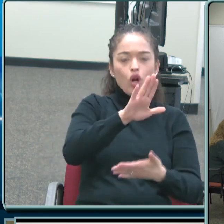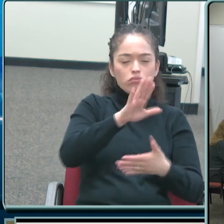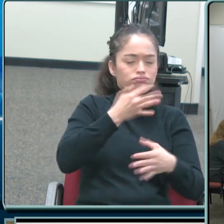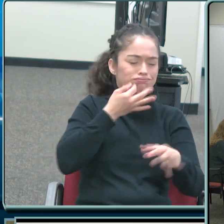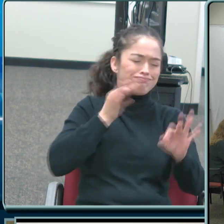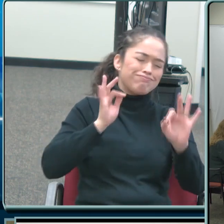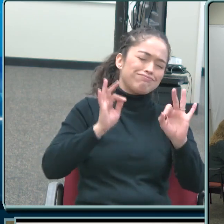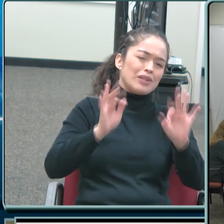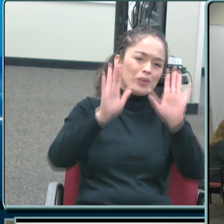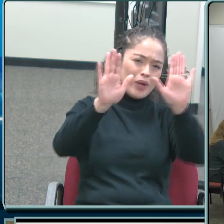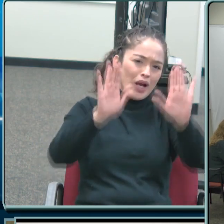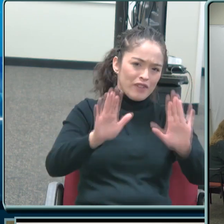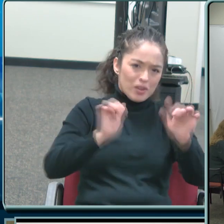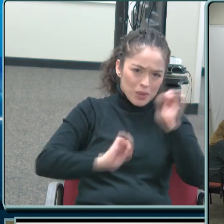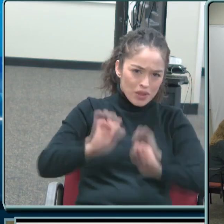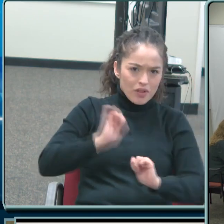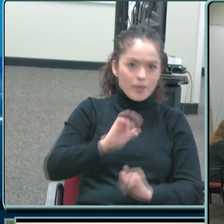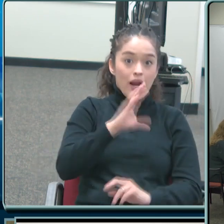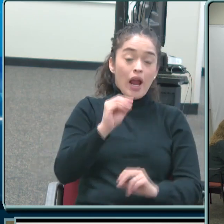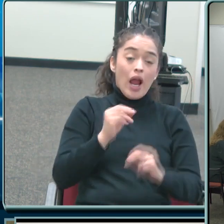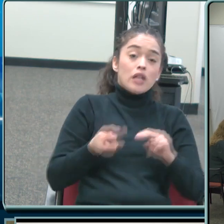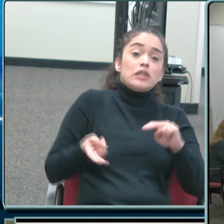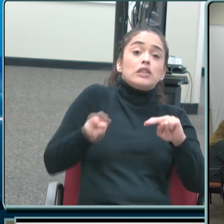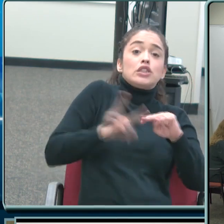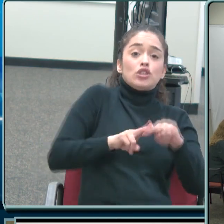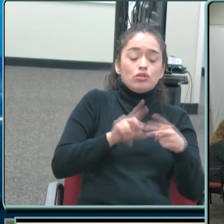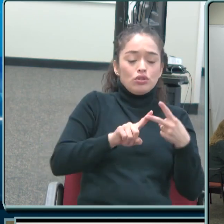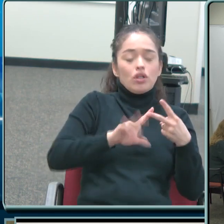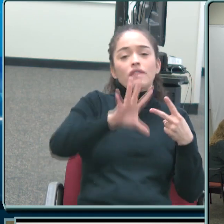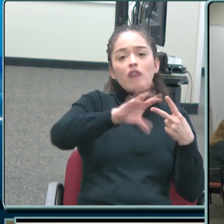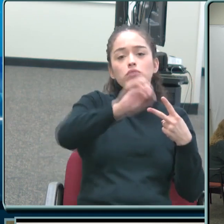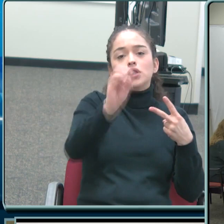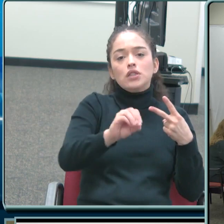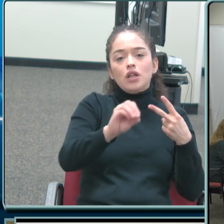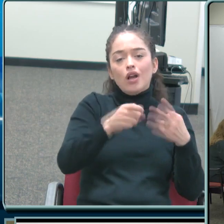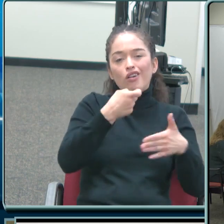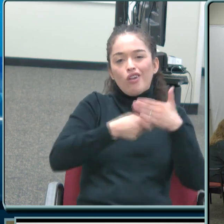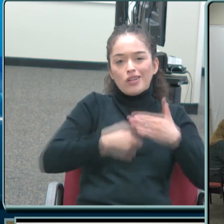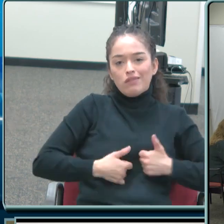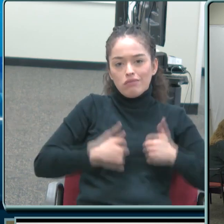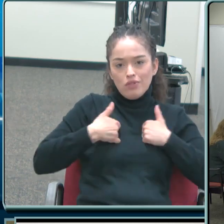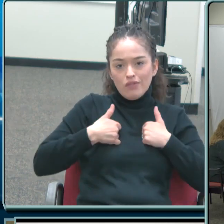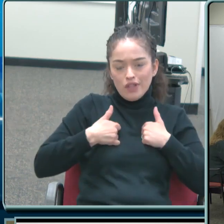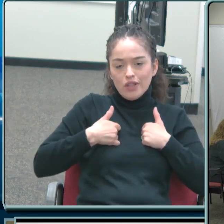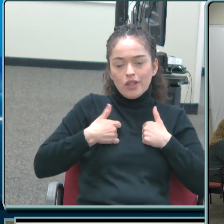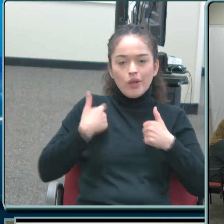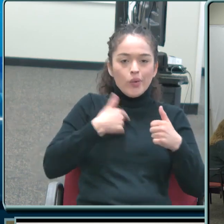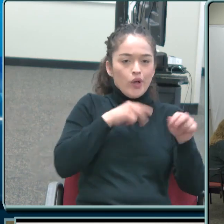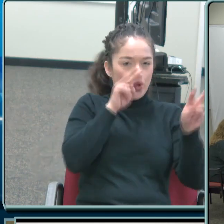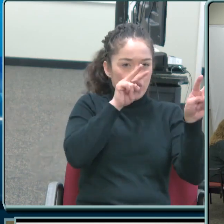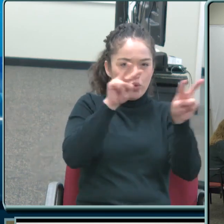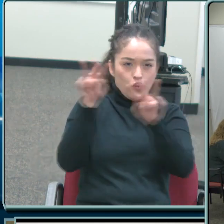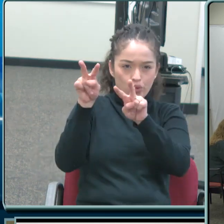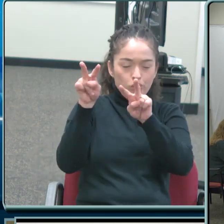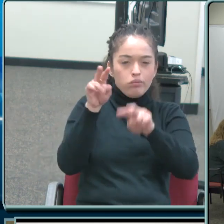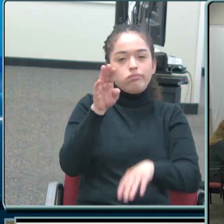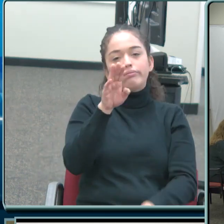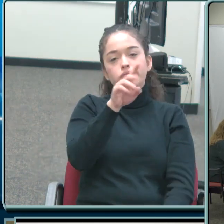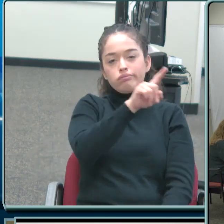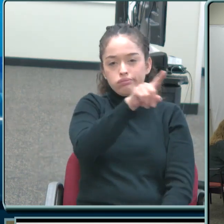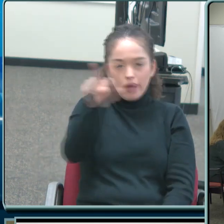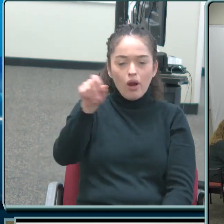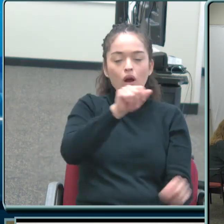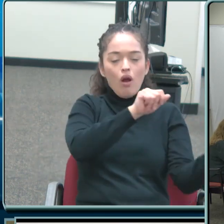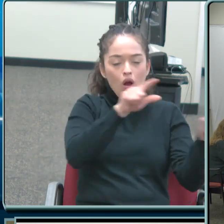exemplary performance, and an additional 5% cost of living increase in conformance with the across-the-board increase approved for